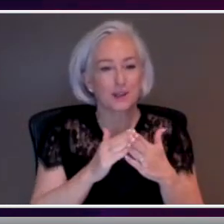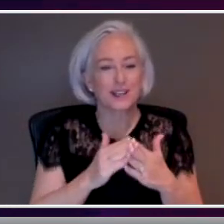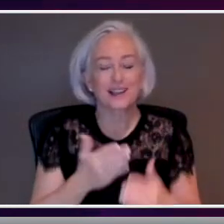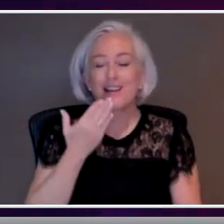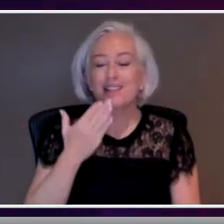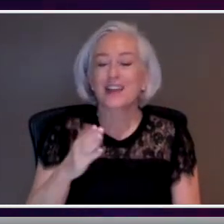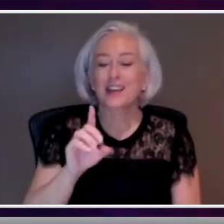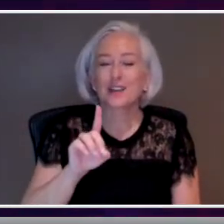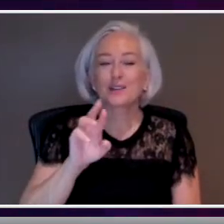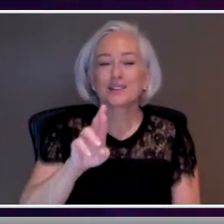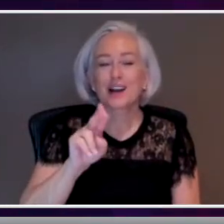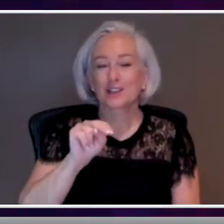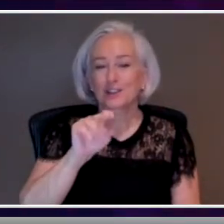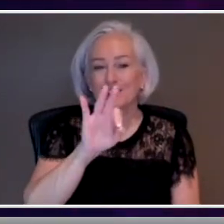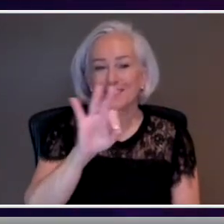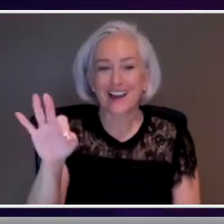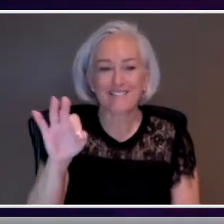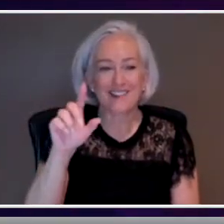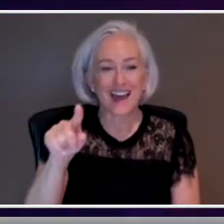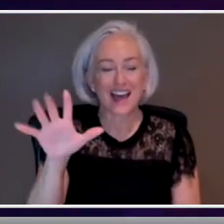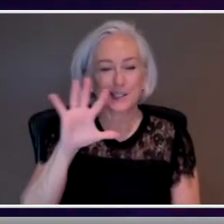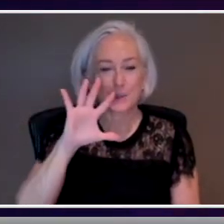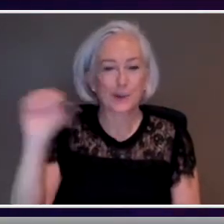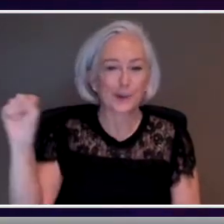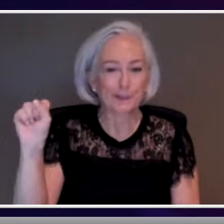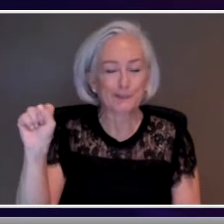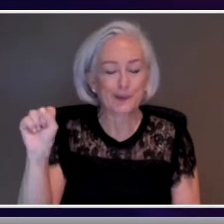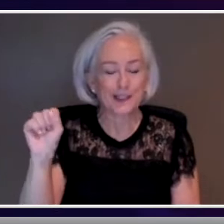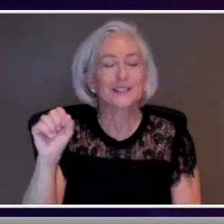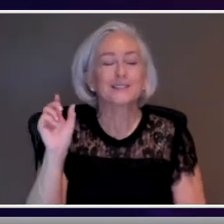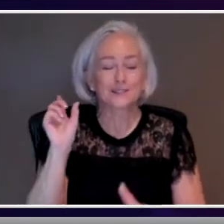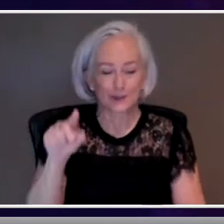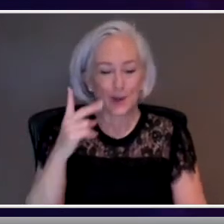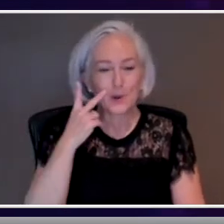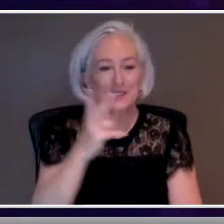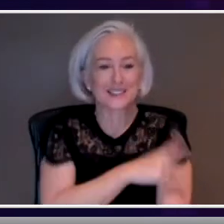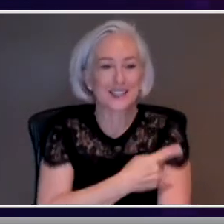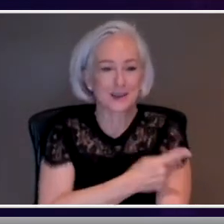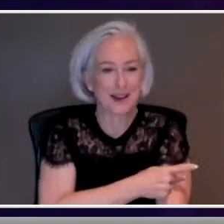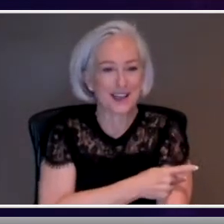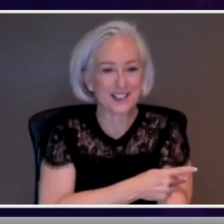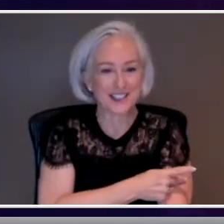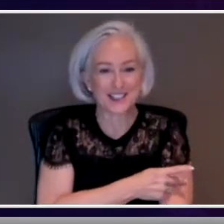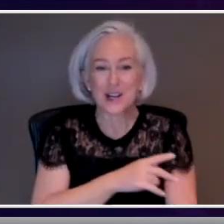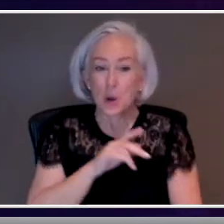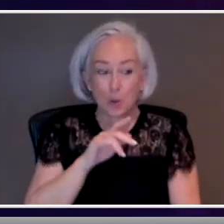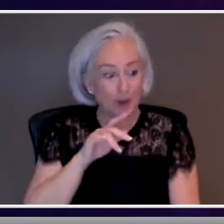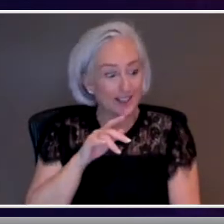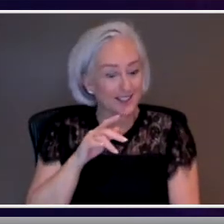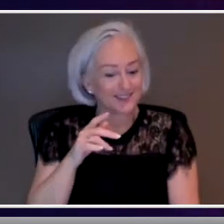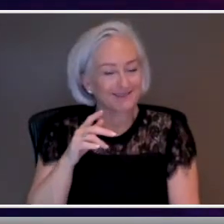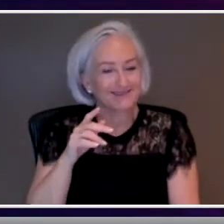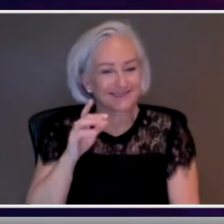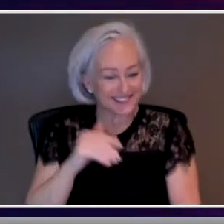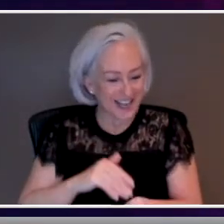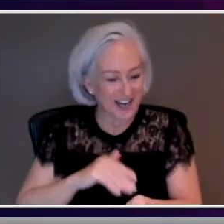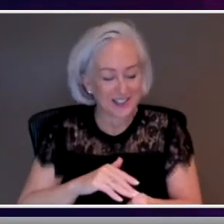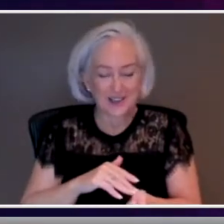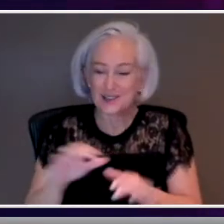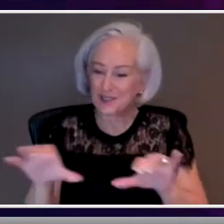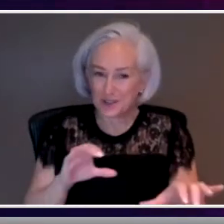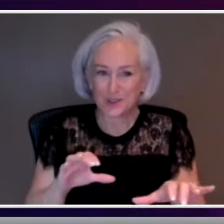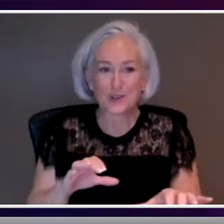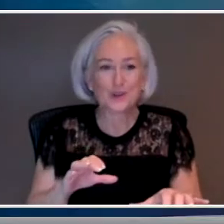who joined us. He had to bug out early to see patients, which is always something that the doctors are doing. They're always juggling